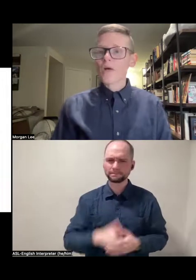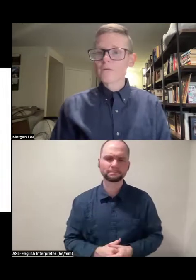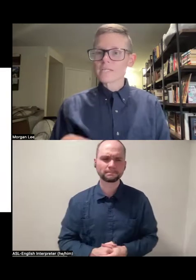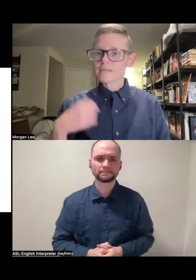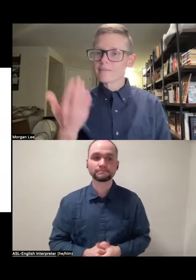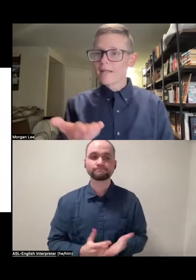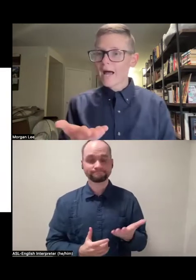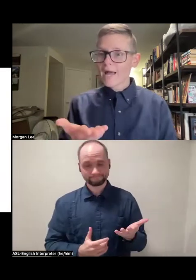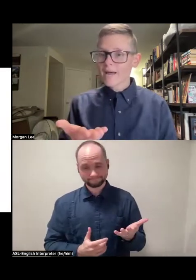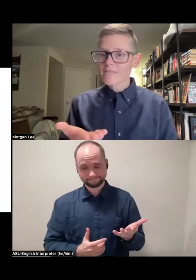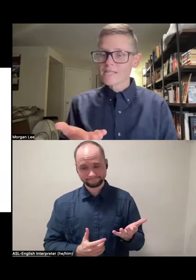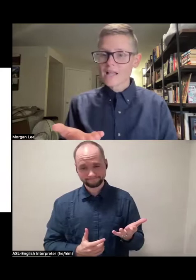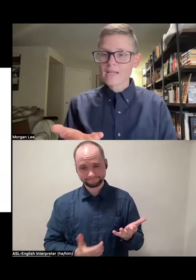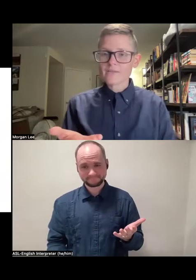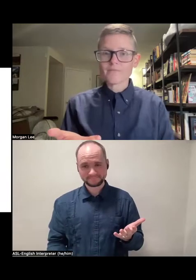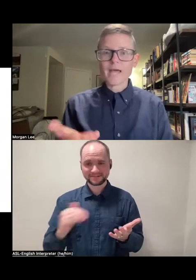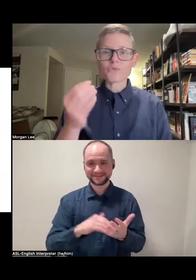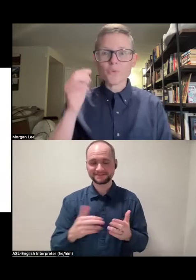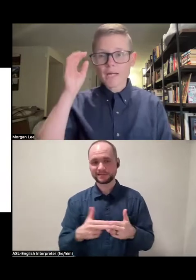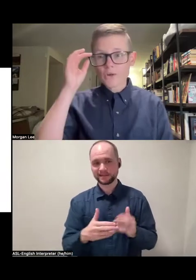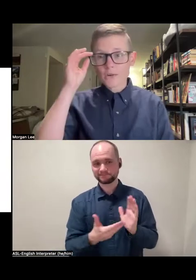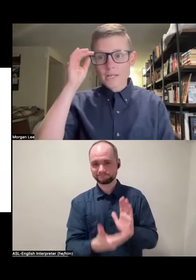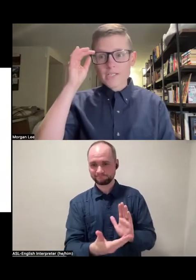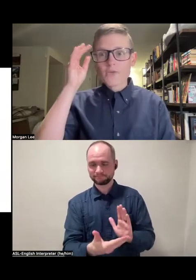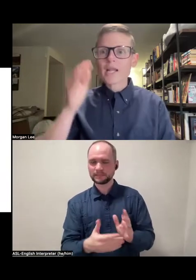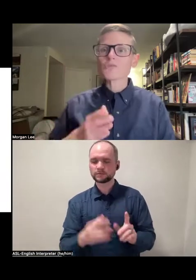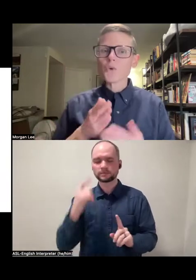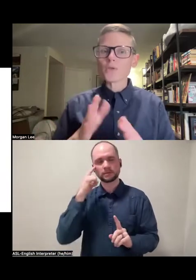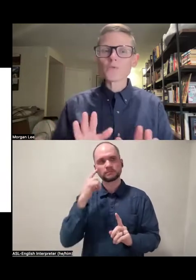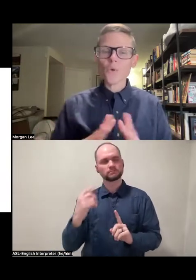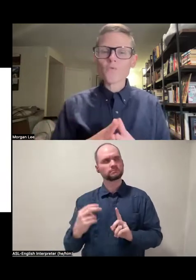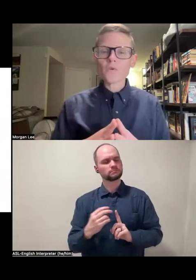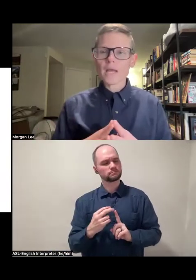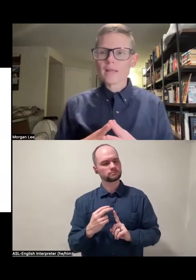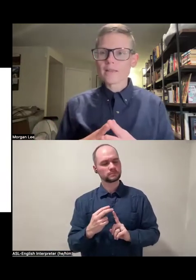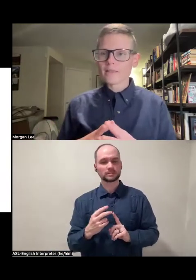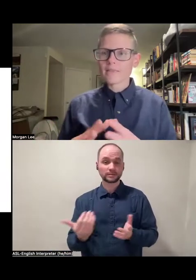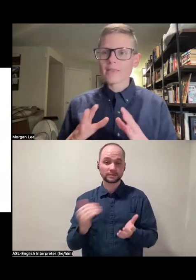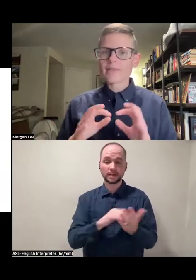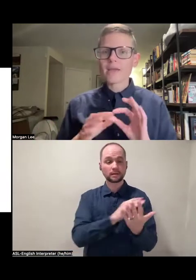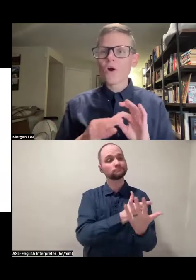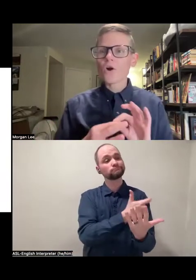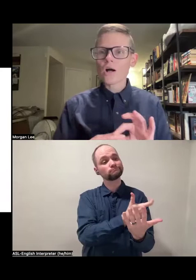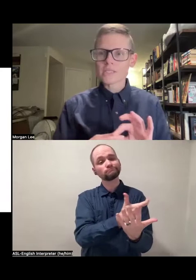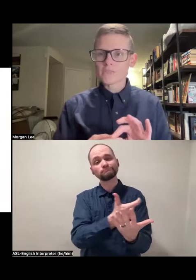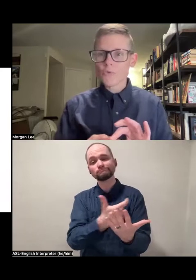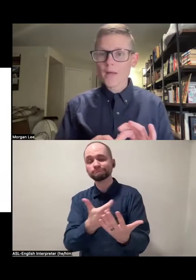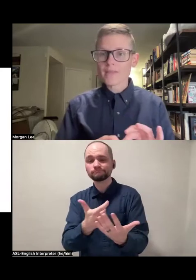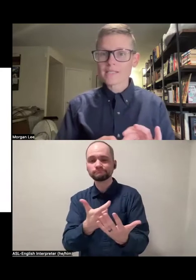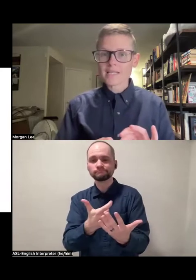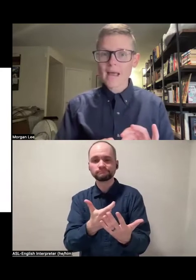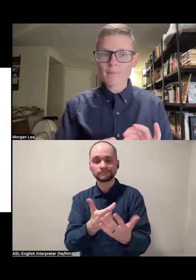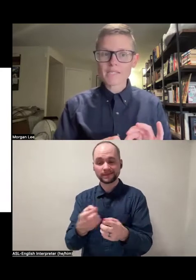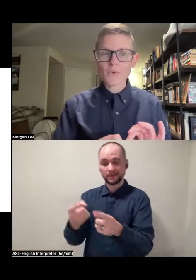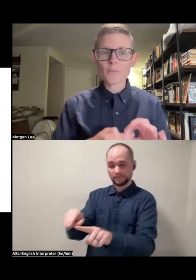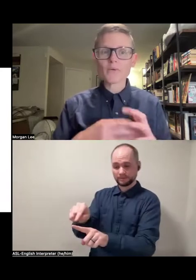And for that reason, I have this slide as a reminder, so that as you're going through, don't forget that there are causes for why